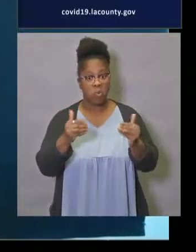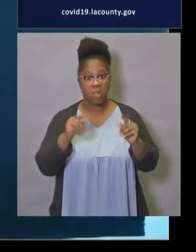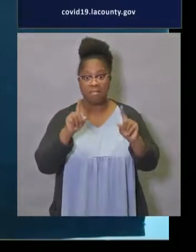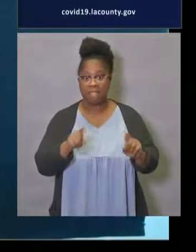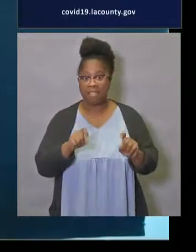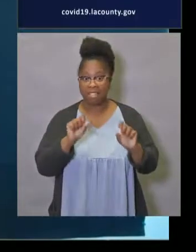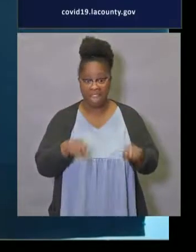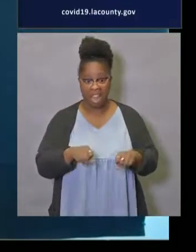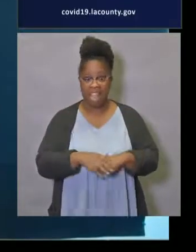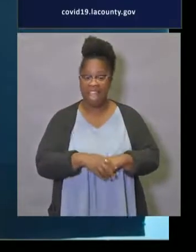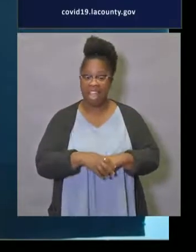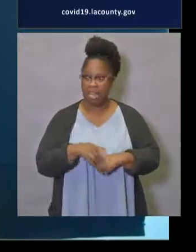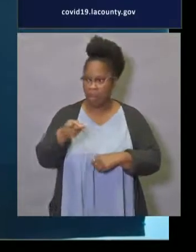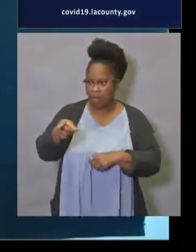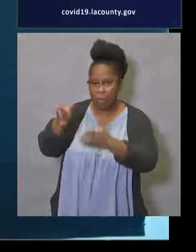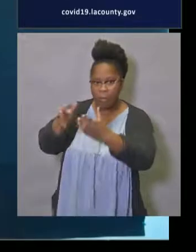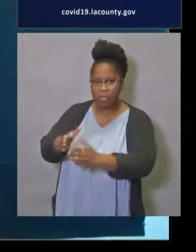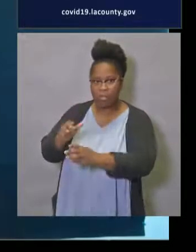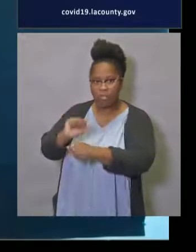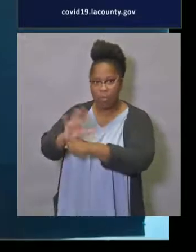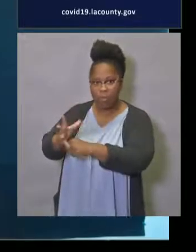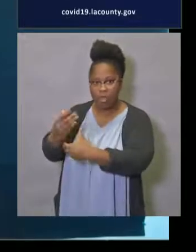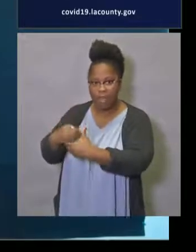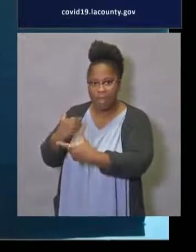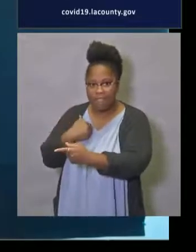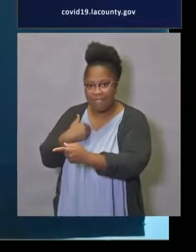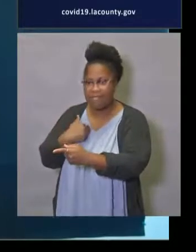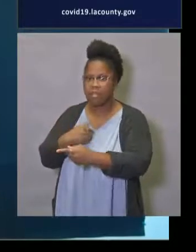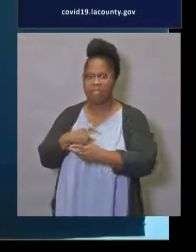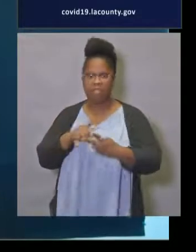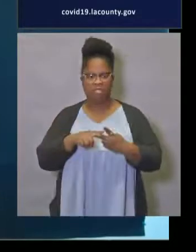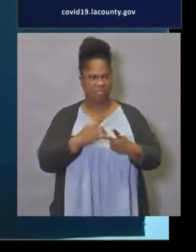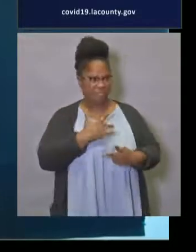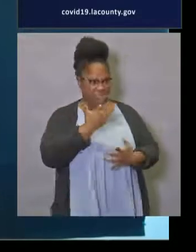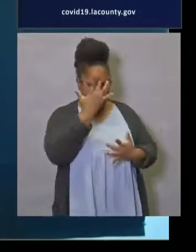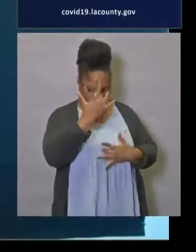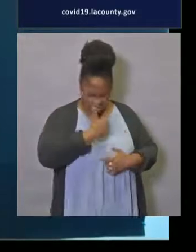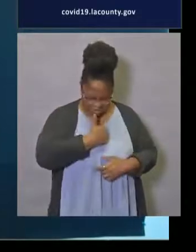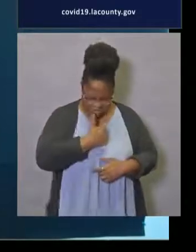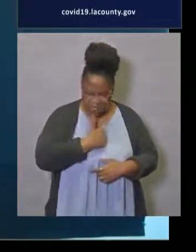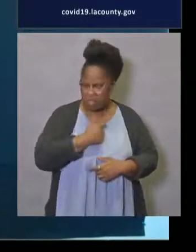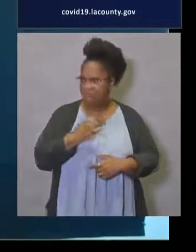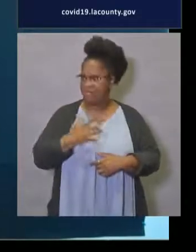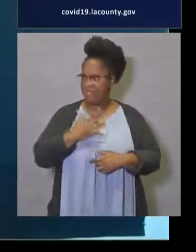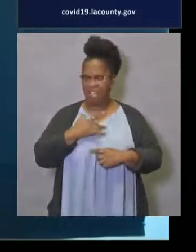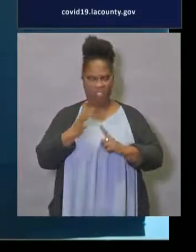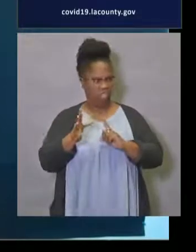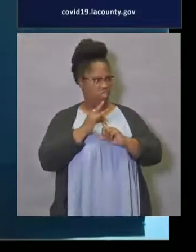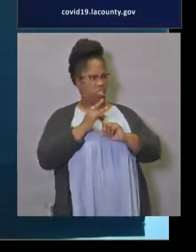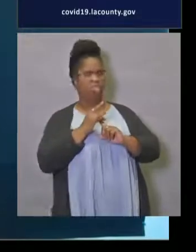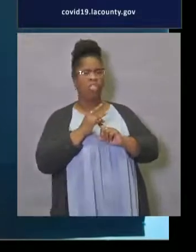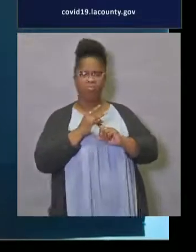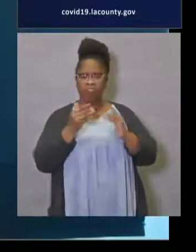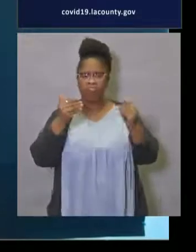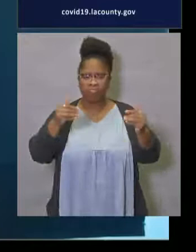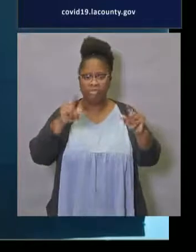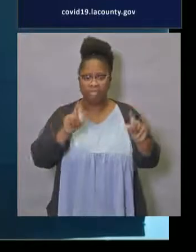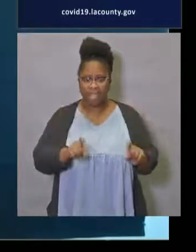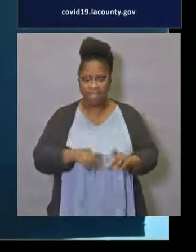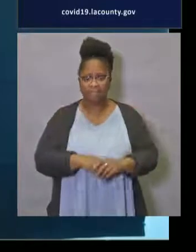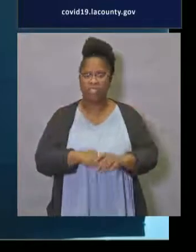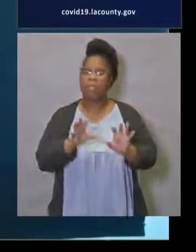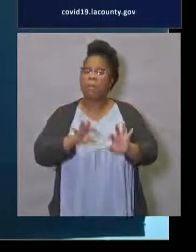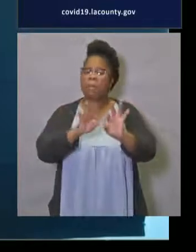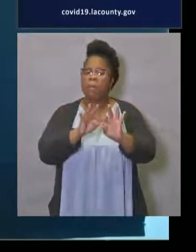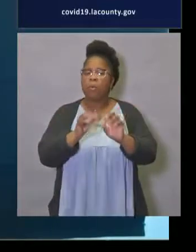known exposure to someone with COVID, if you have symptoms of COVID, or if you think you might have been exposed. Testing is an important tool to